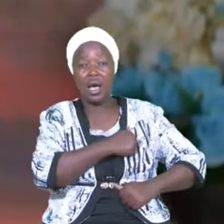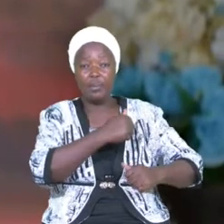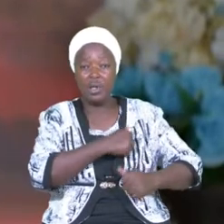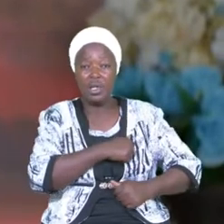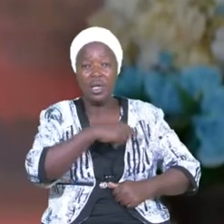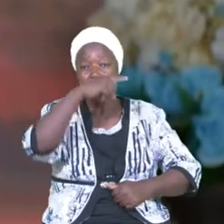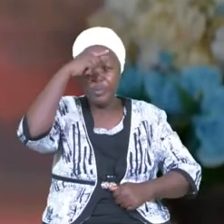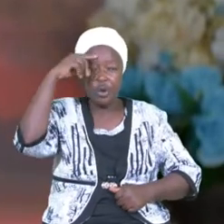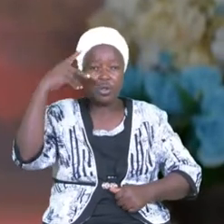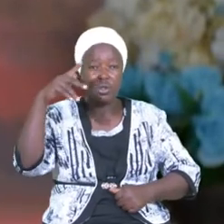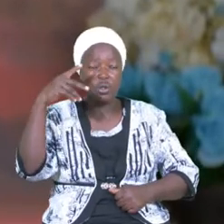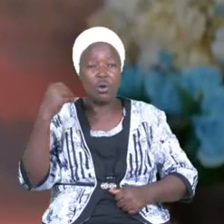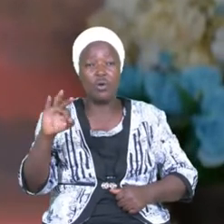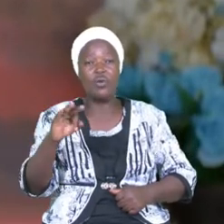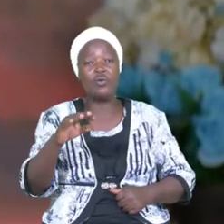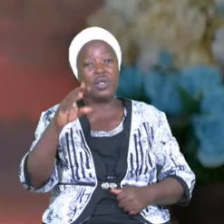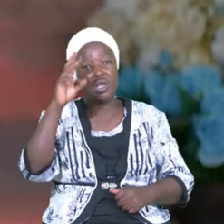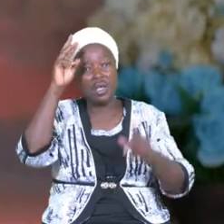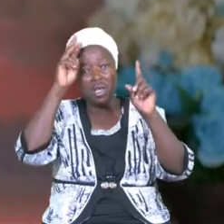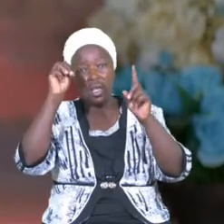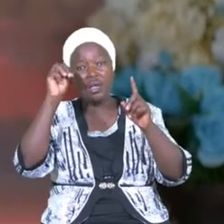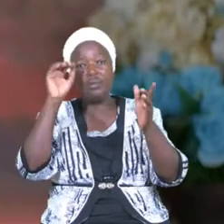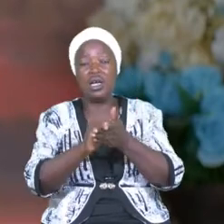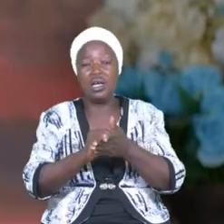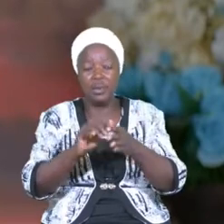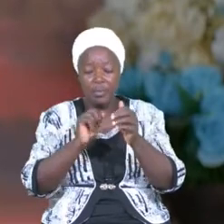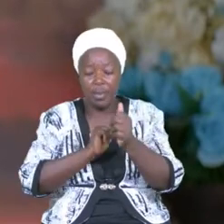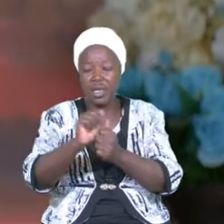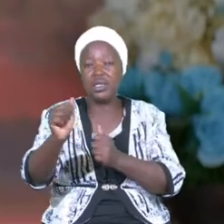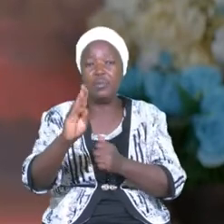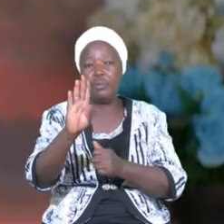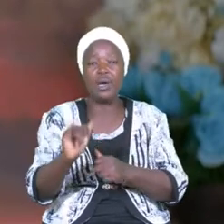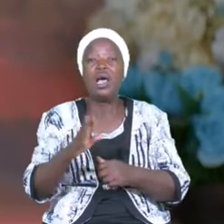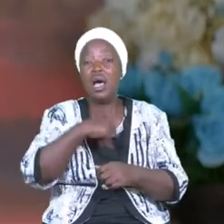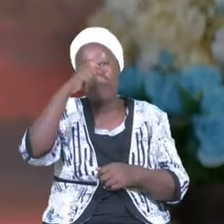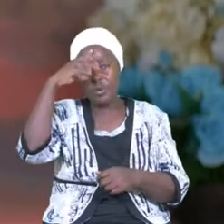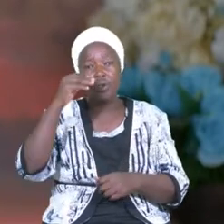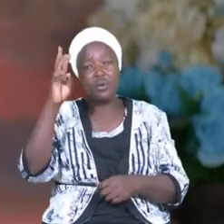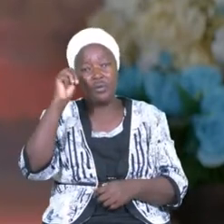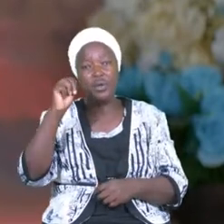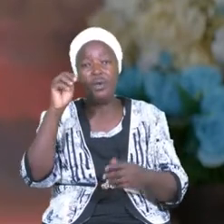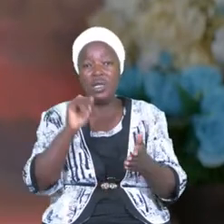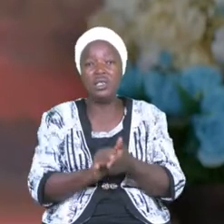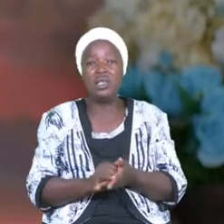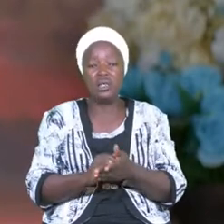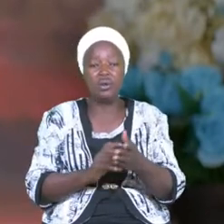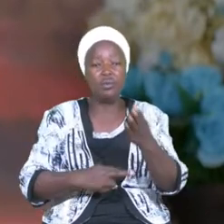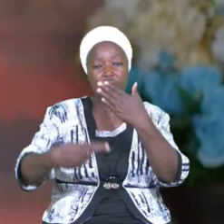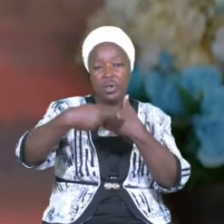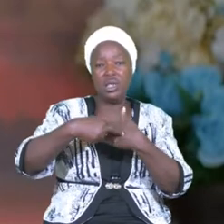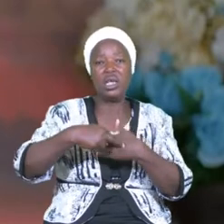of him that passeth by, and because of him that returneth, and